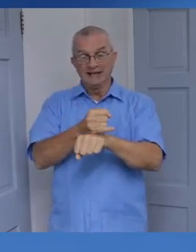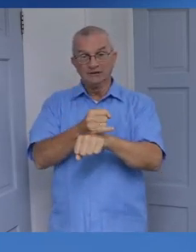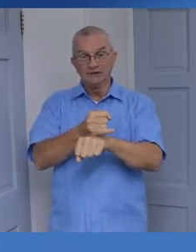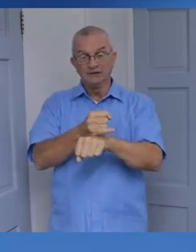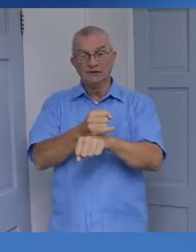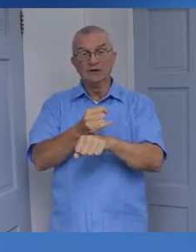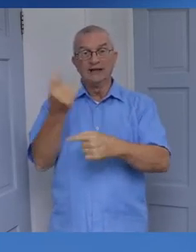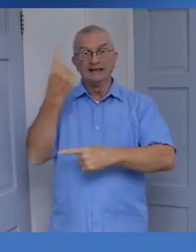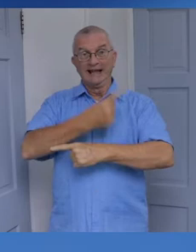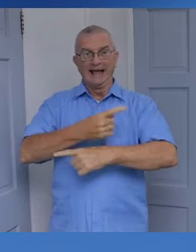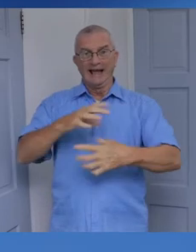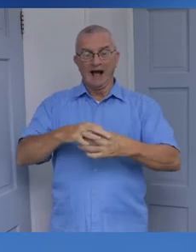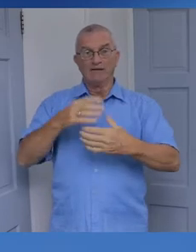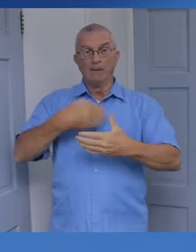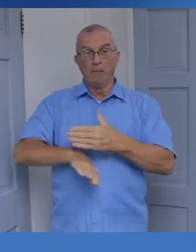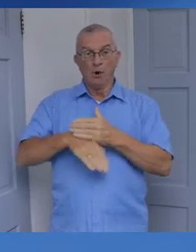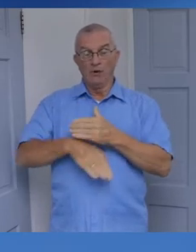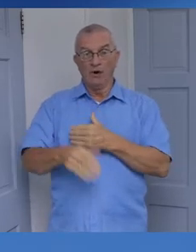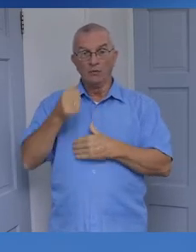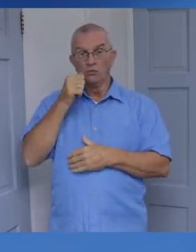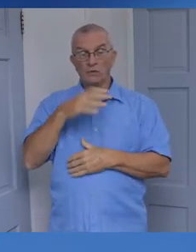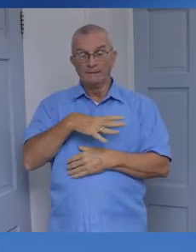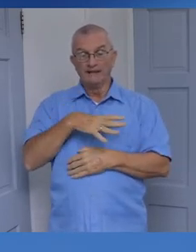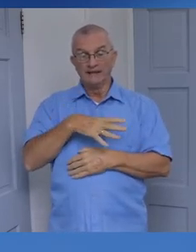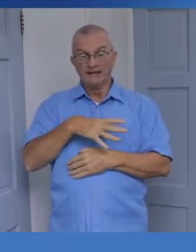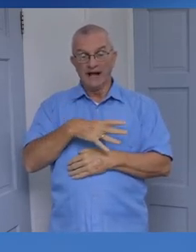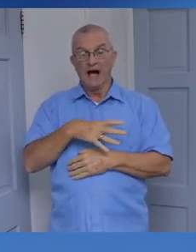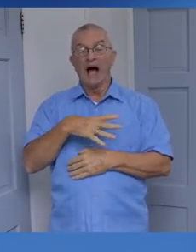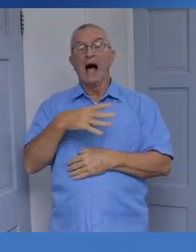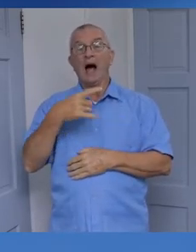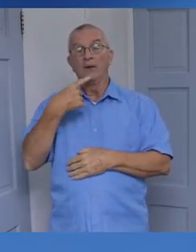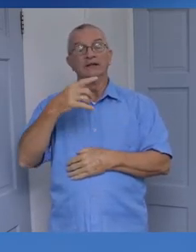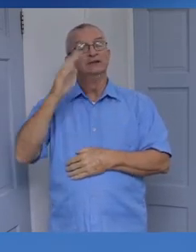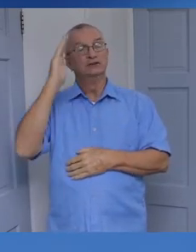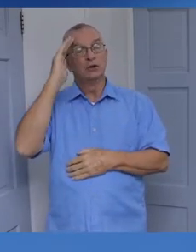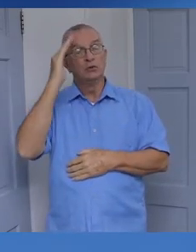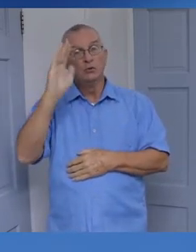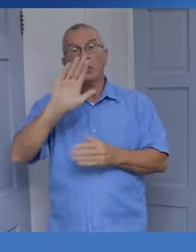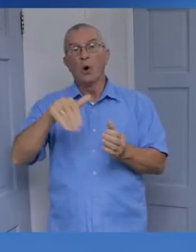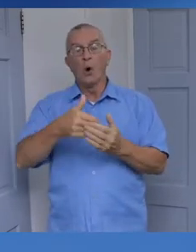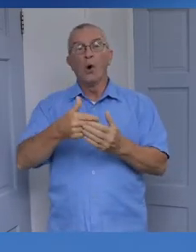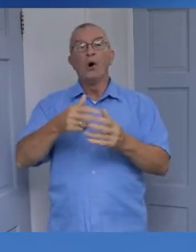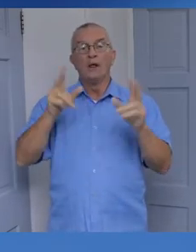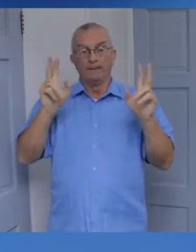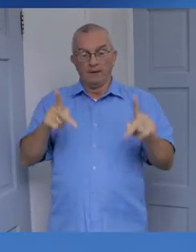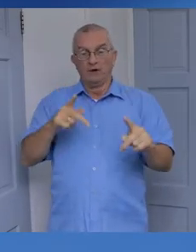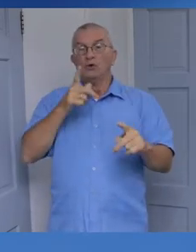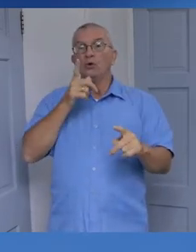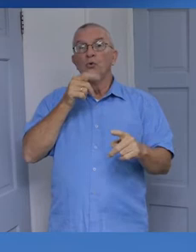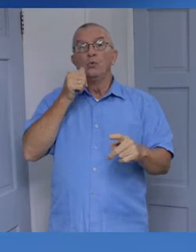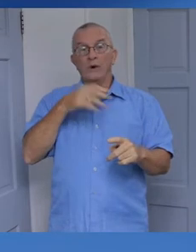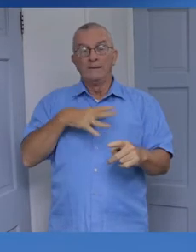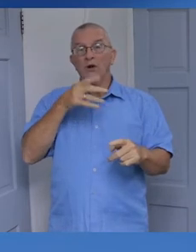this opportunity to salute all the midwives around the world, and especially in